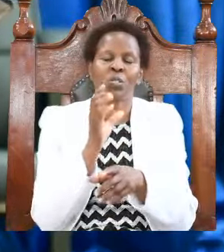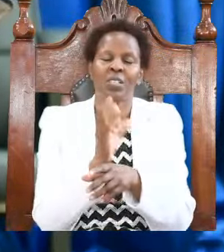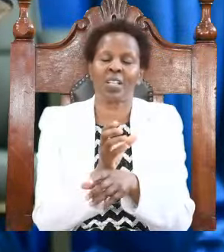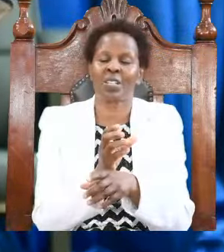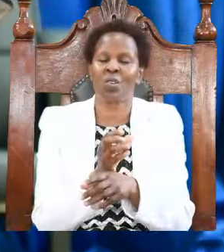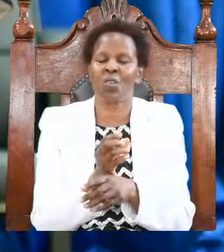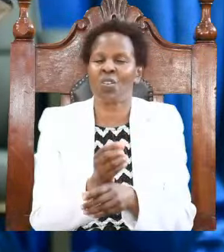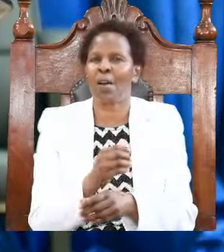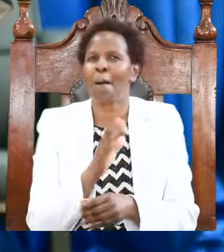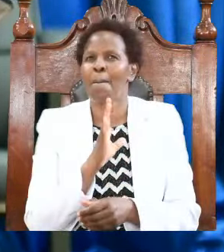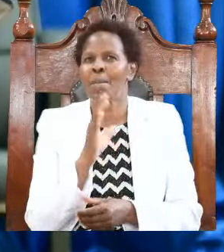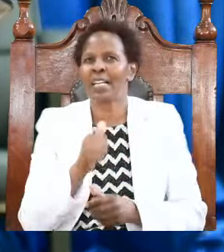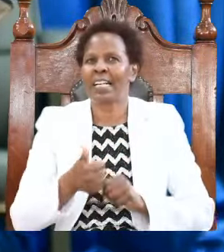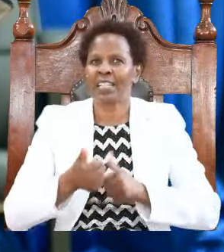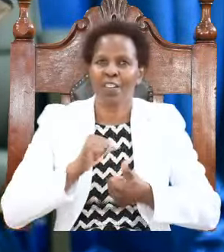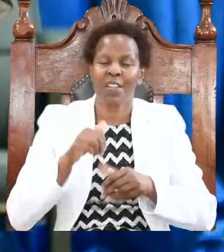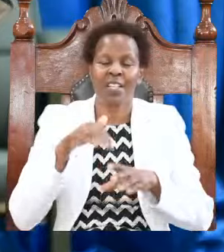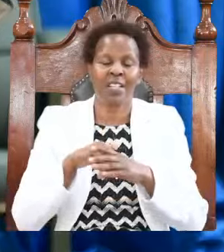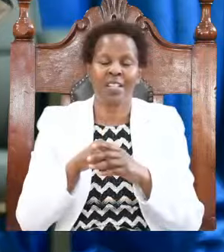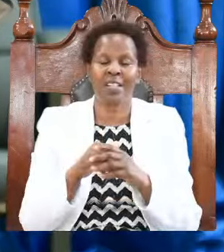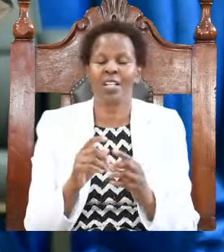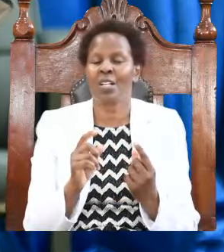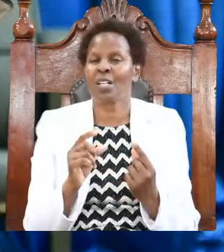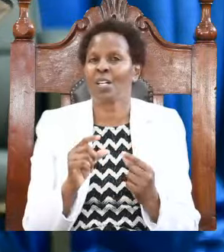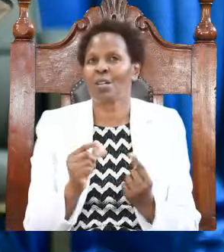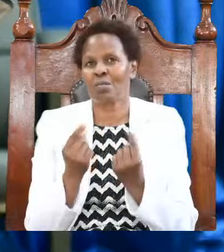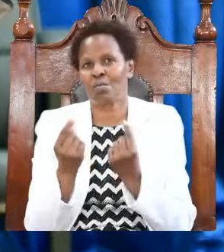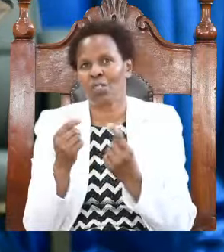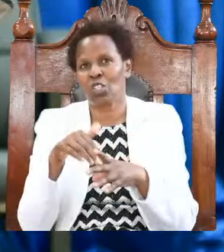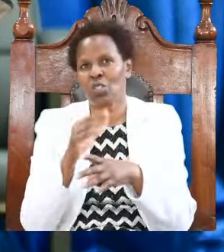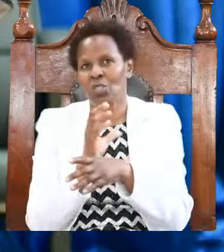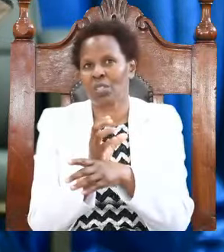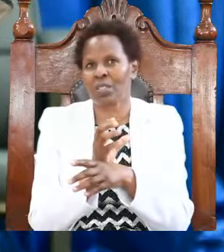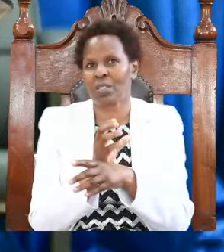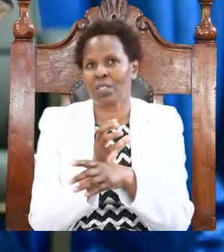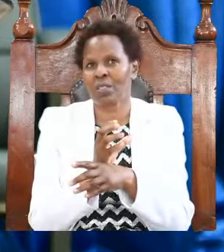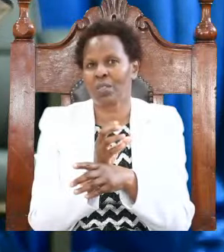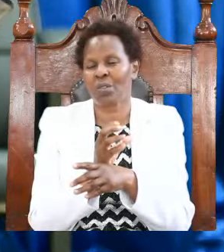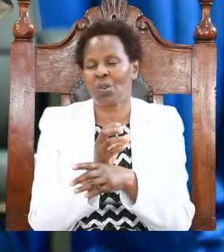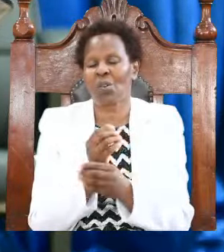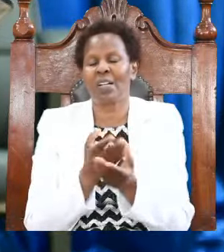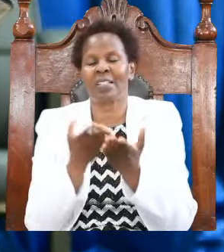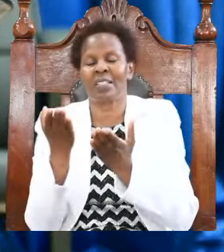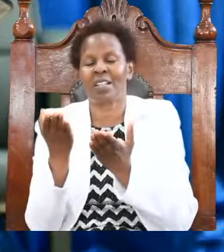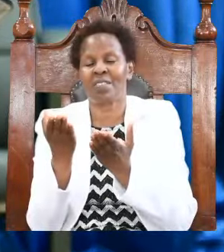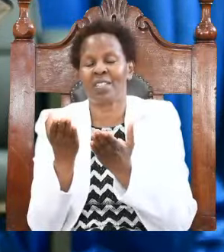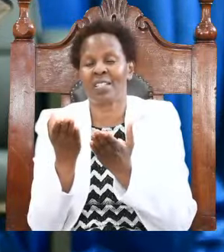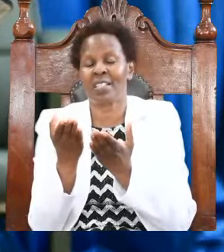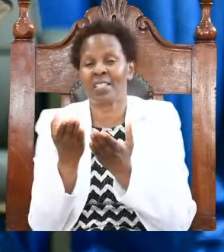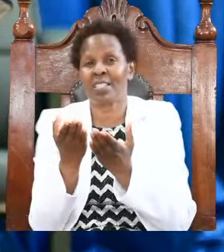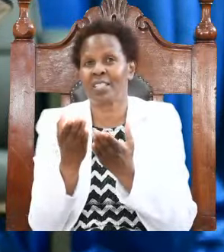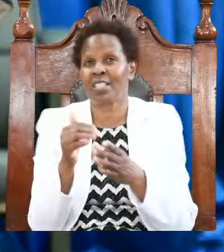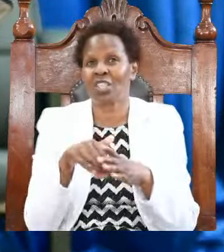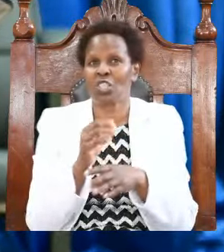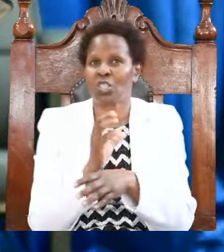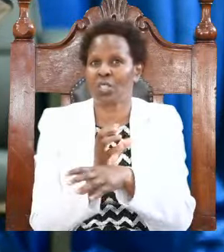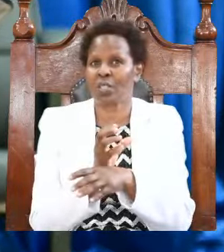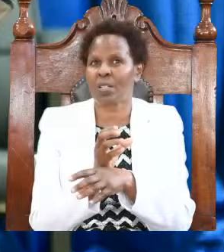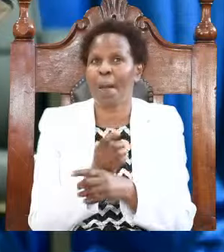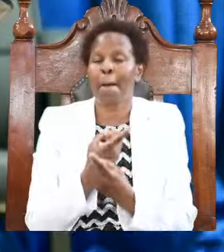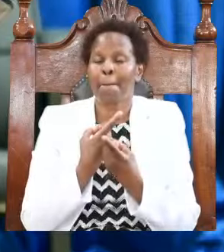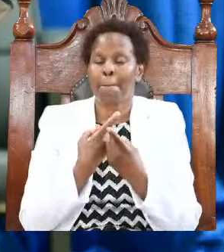church groups or fulfilling certain roles within the church or within any faith community.